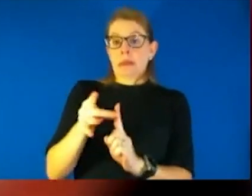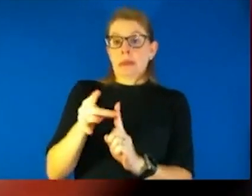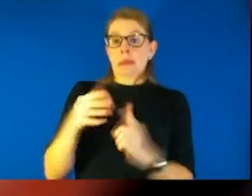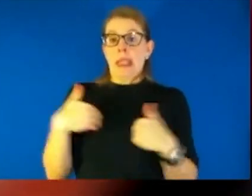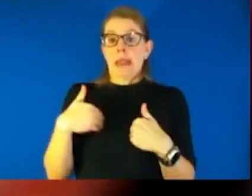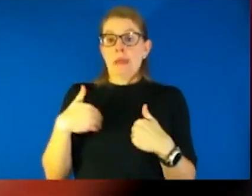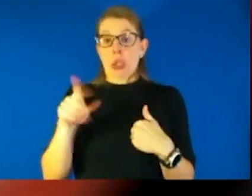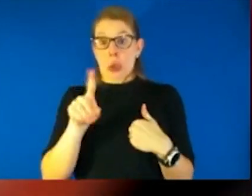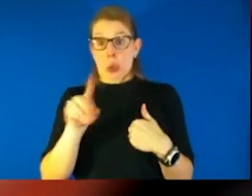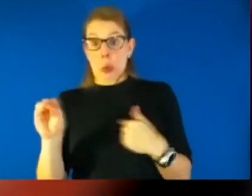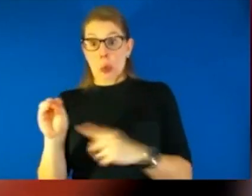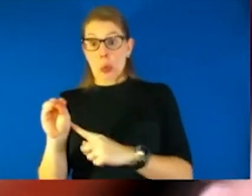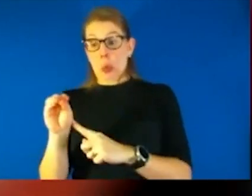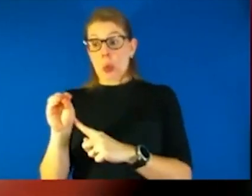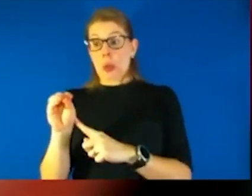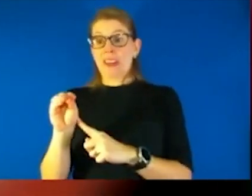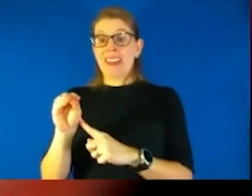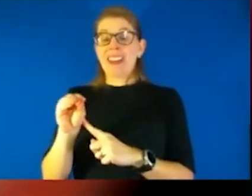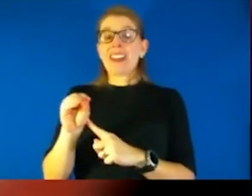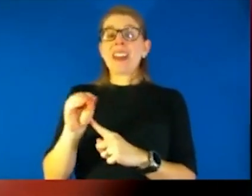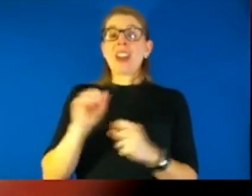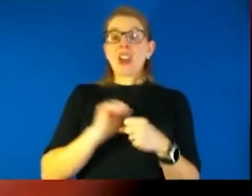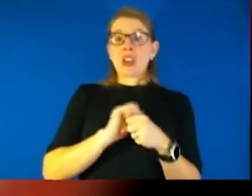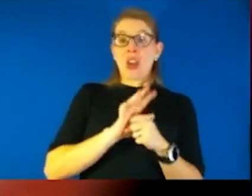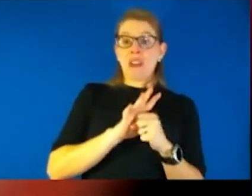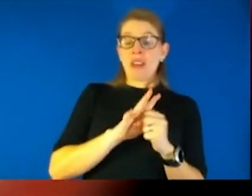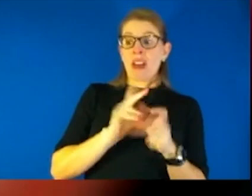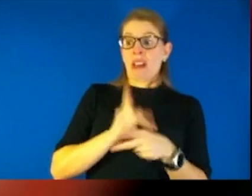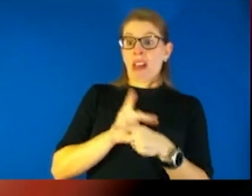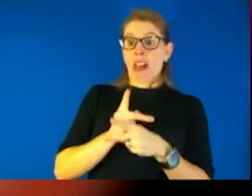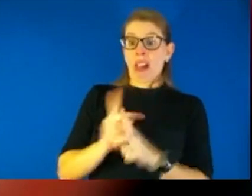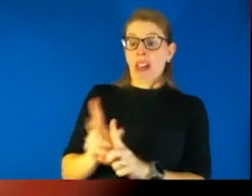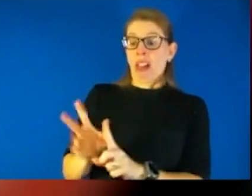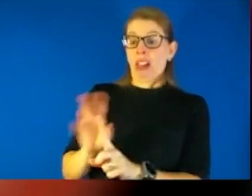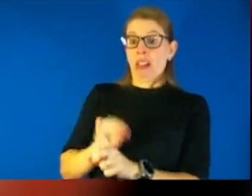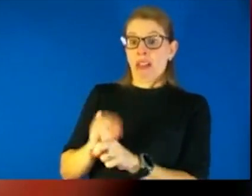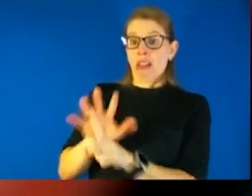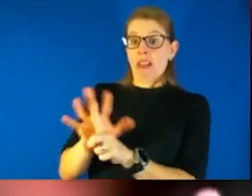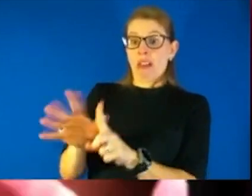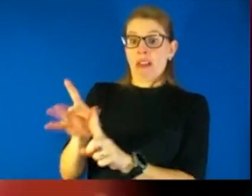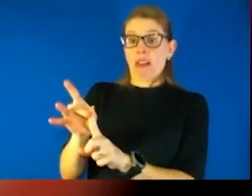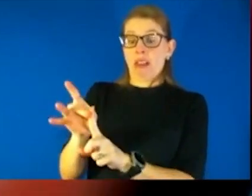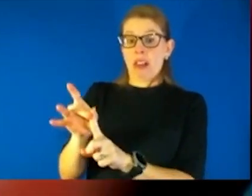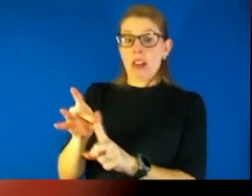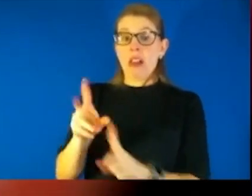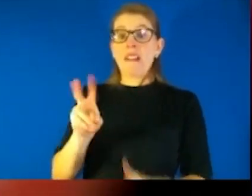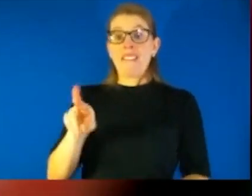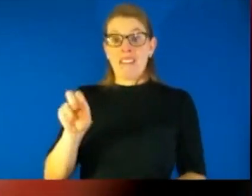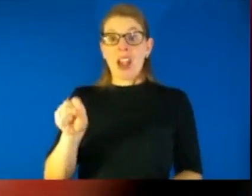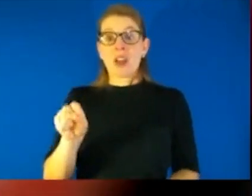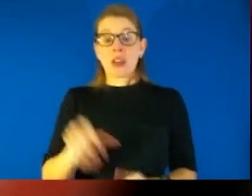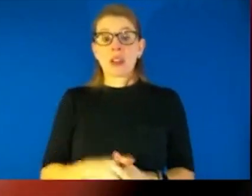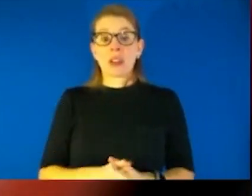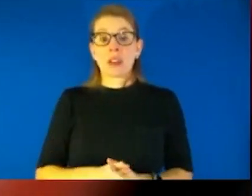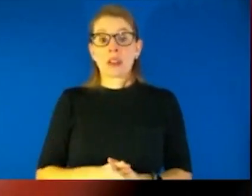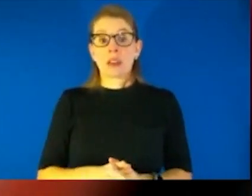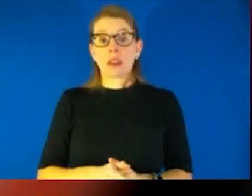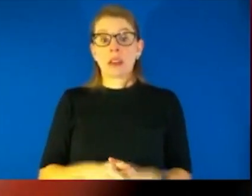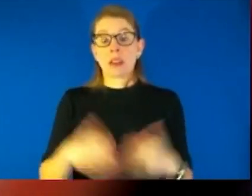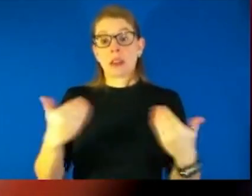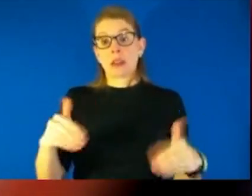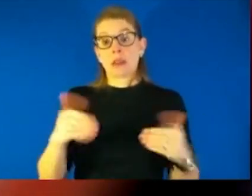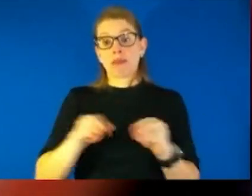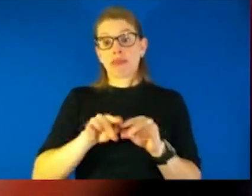get infected by their caretakers getting longer and longer and longer. So this virus is really very promiscuous and